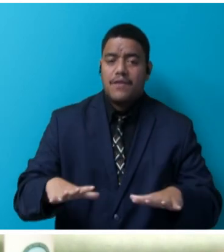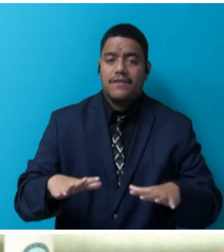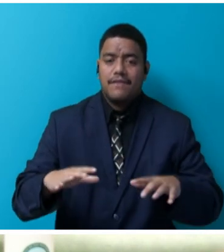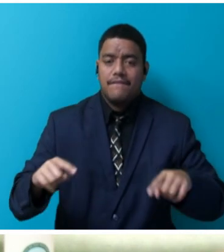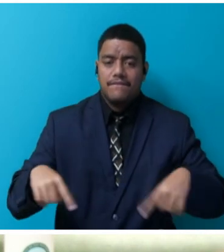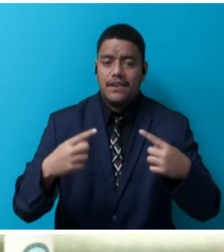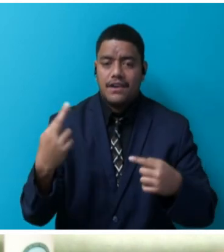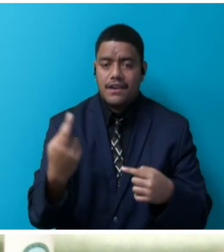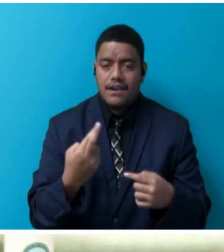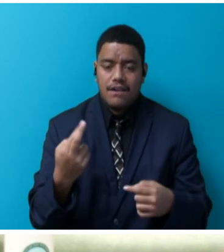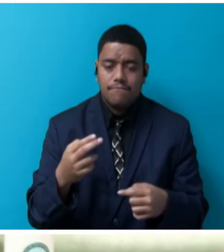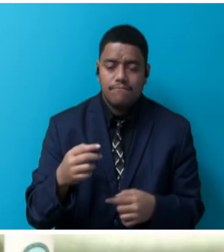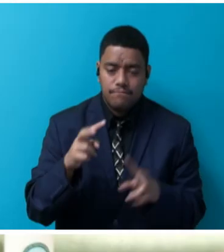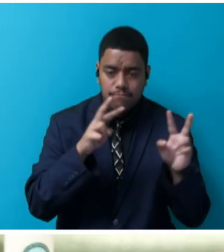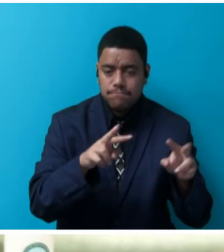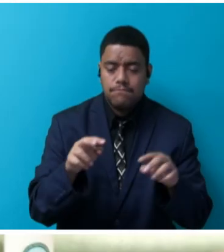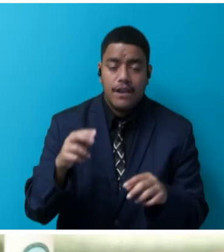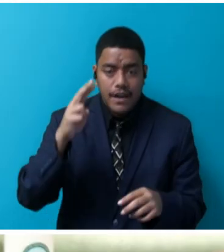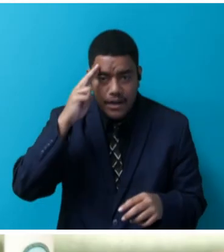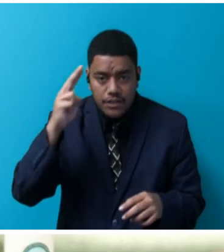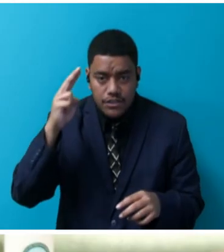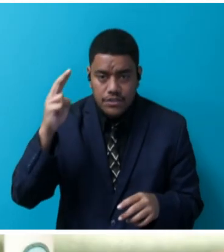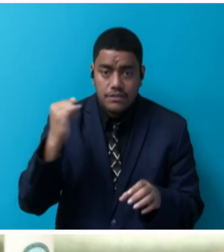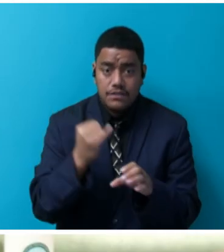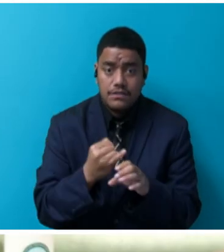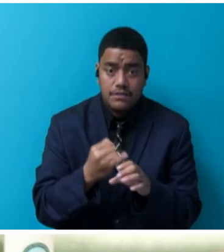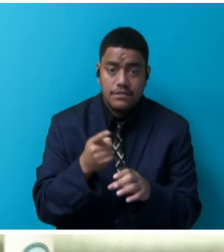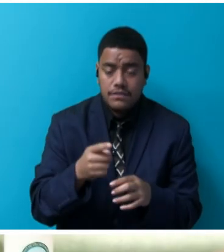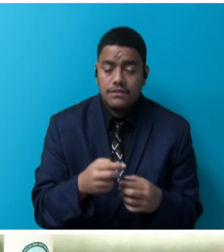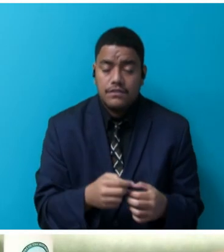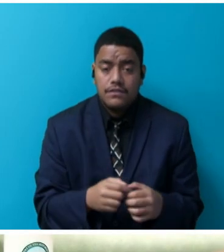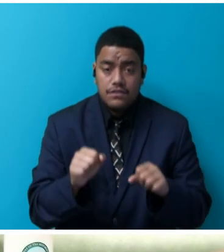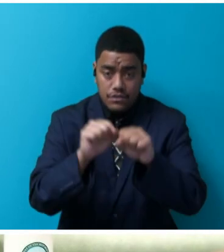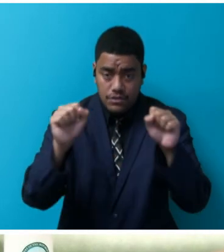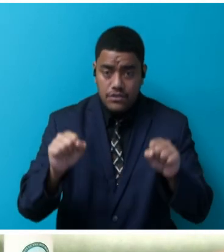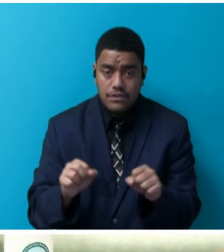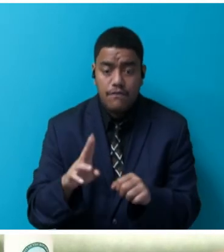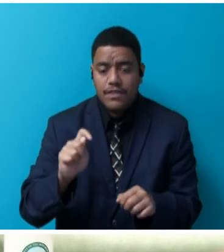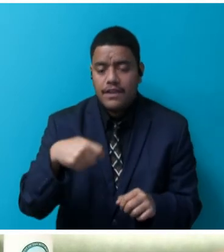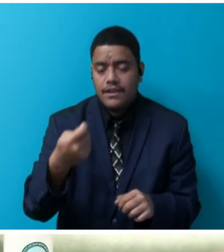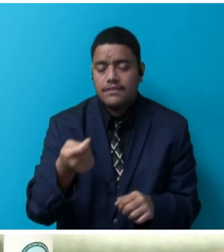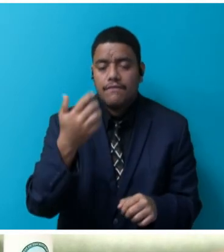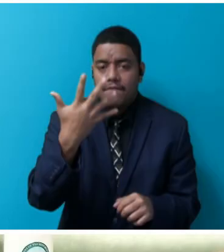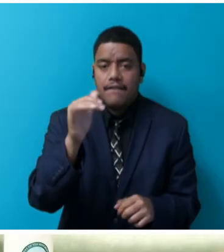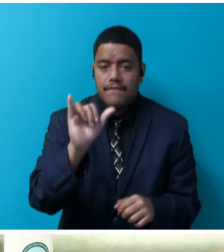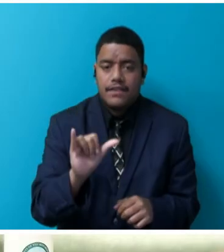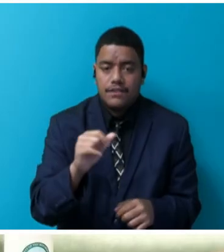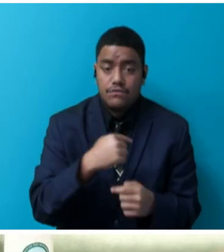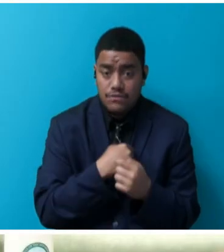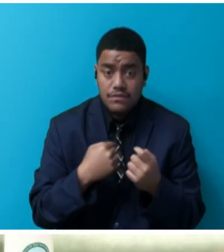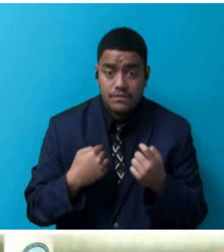of validation for the National Cybersecurity and Resilience Strategy for the next 5 years, which we